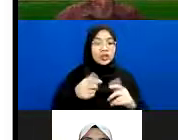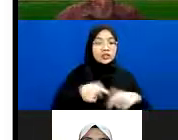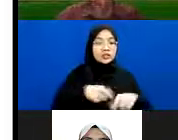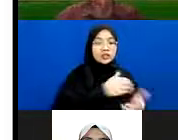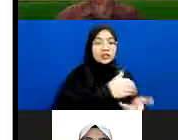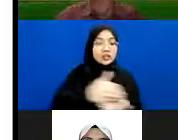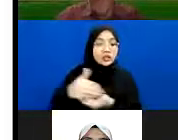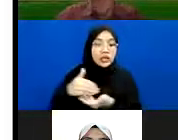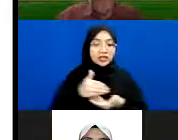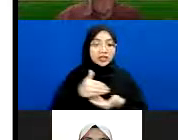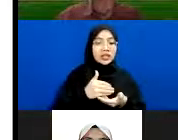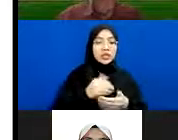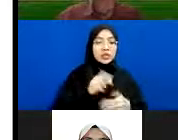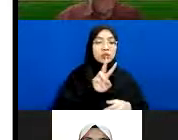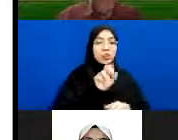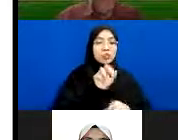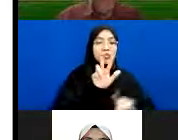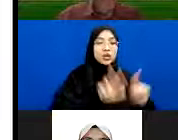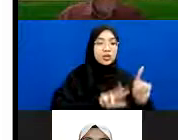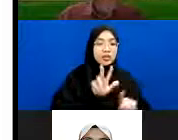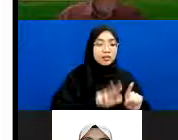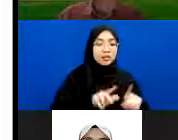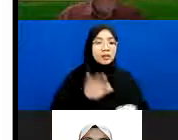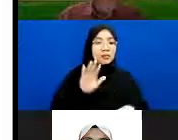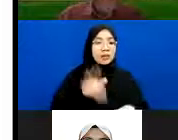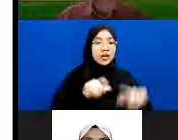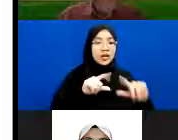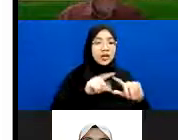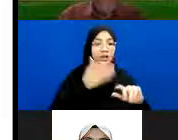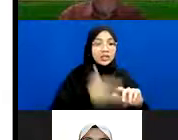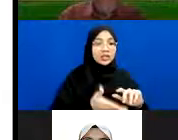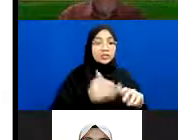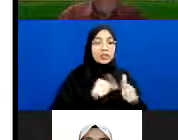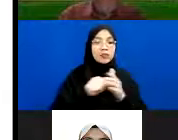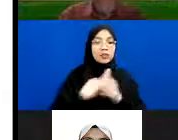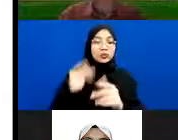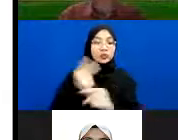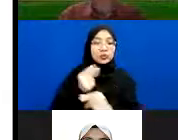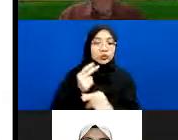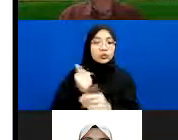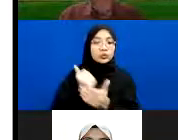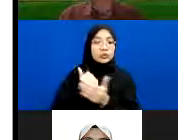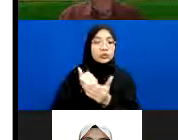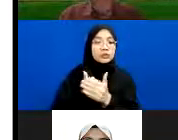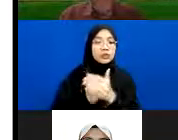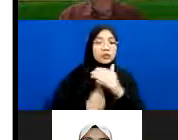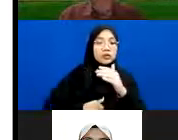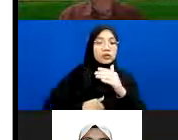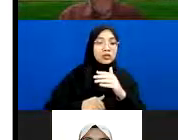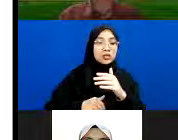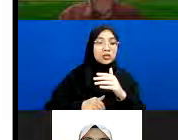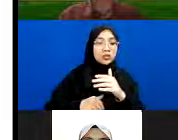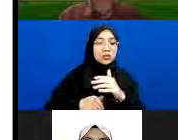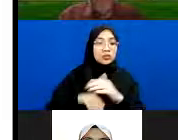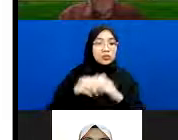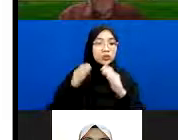on Murdaka ETAL 2018, using this tool can help the teachers to be fully